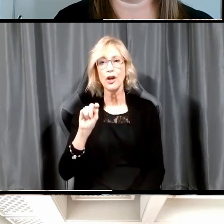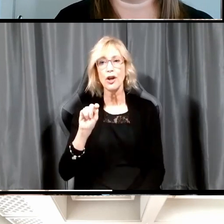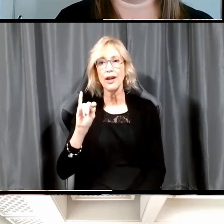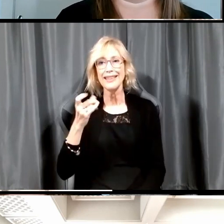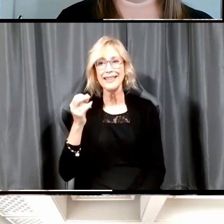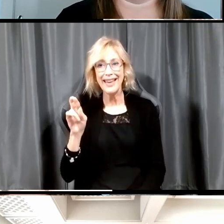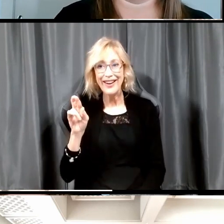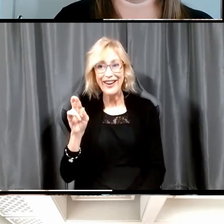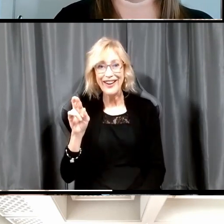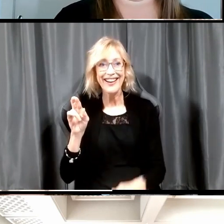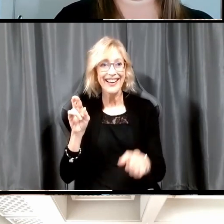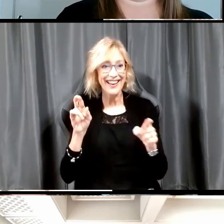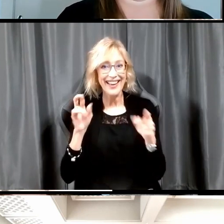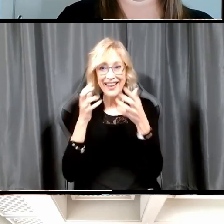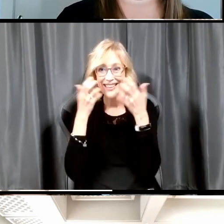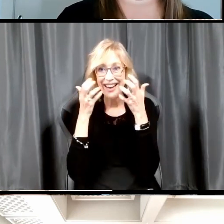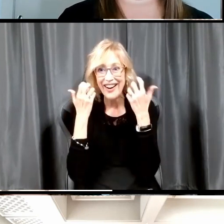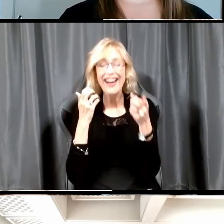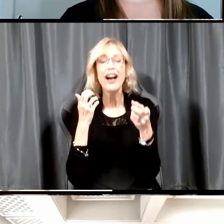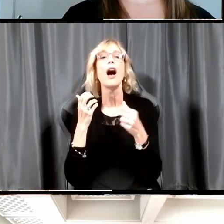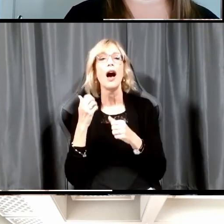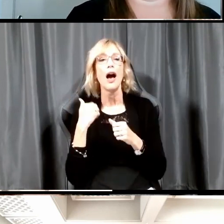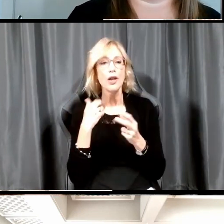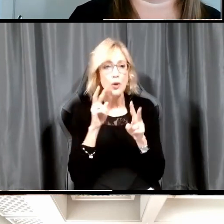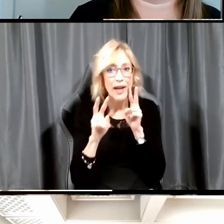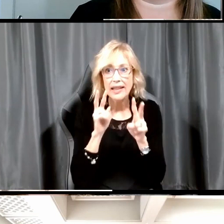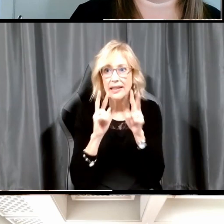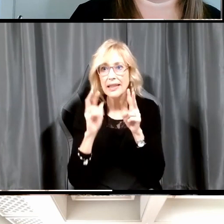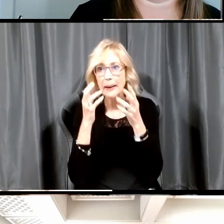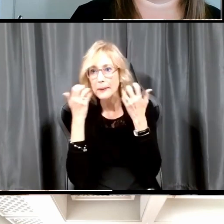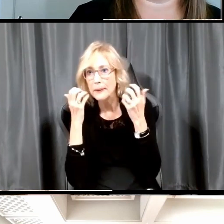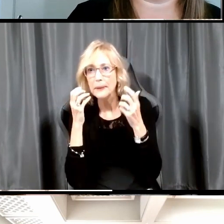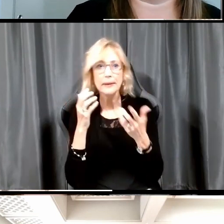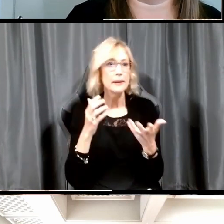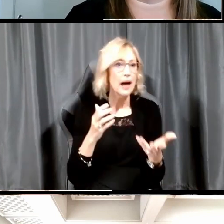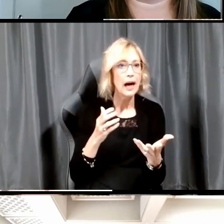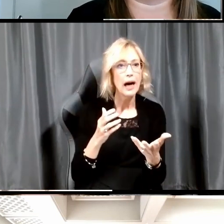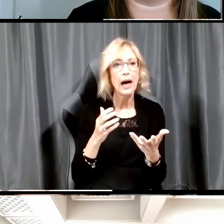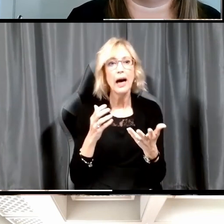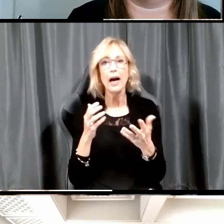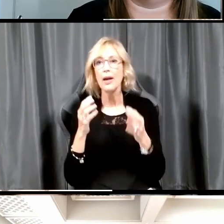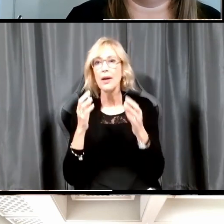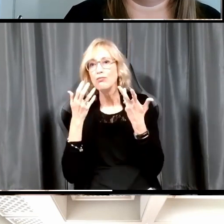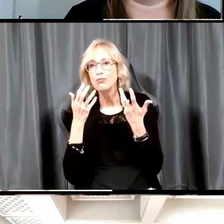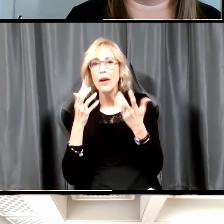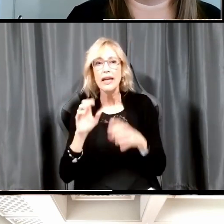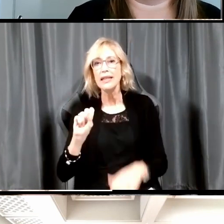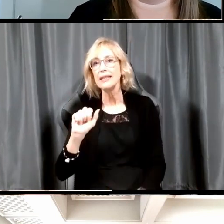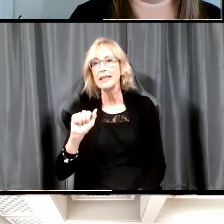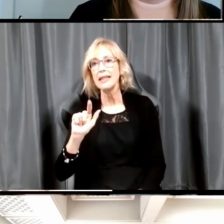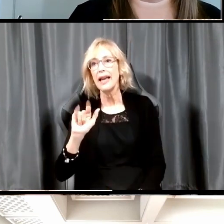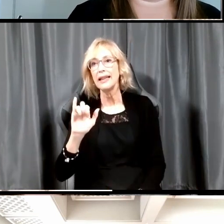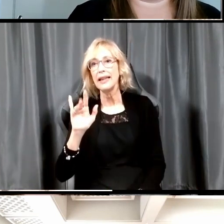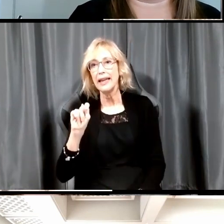isolation. You can kind of pick out all the details of Tigger and there's his salient features, we call it.